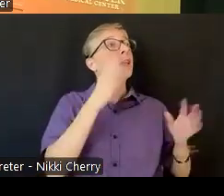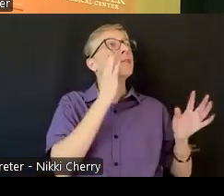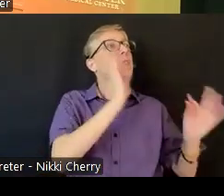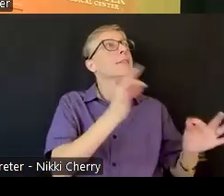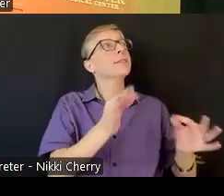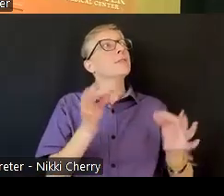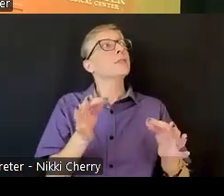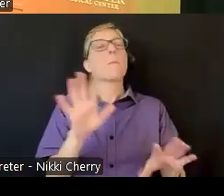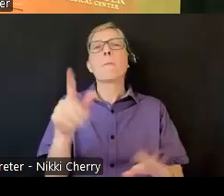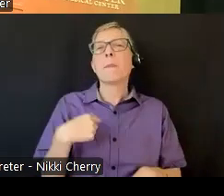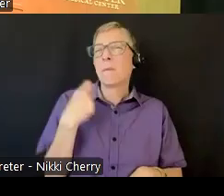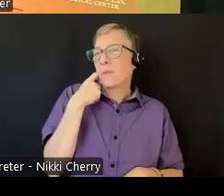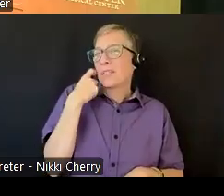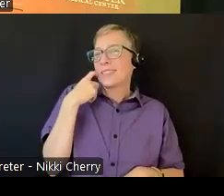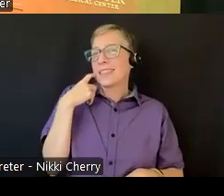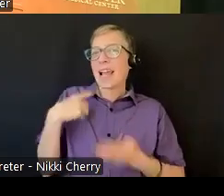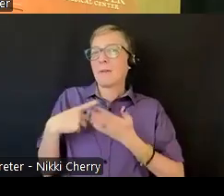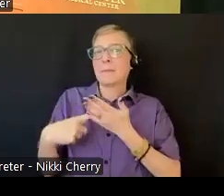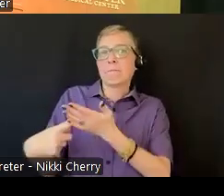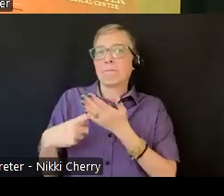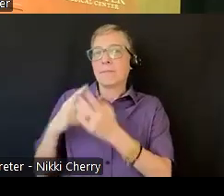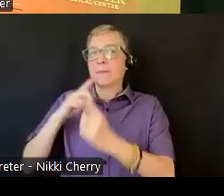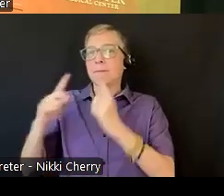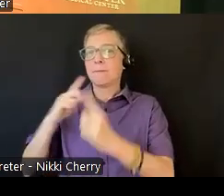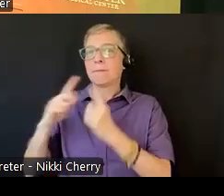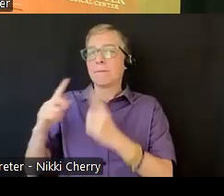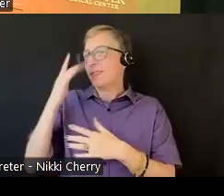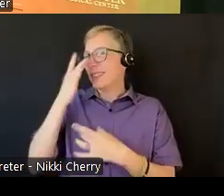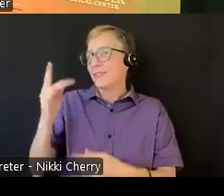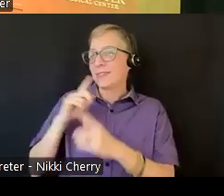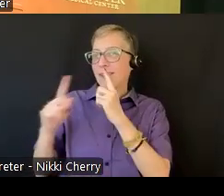recently, I got into this interesting conversation with